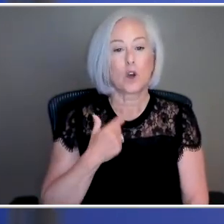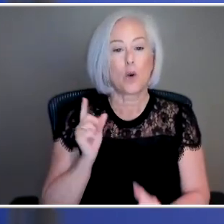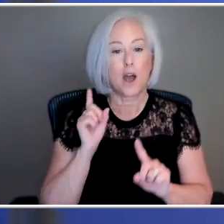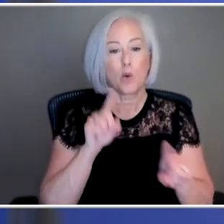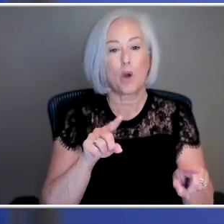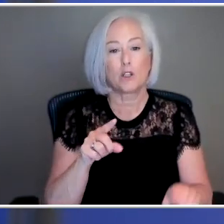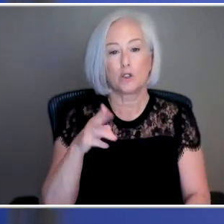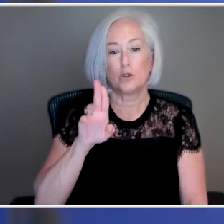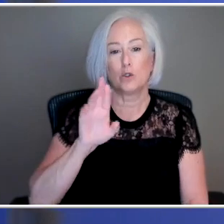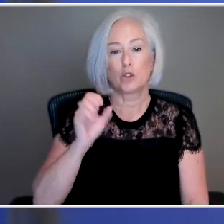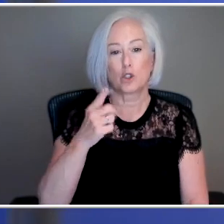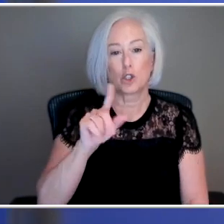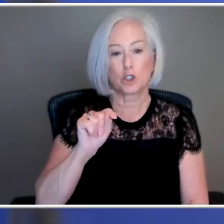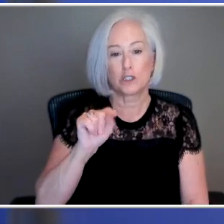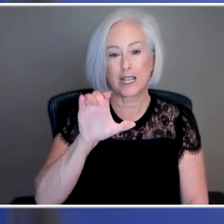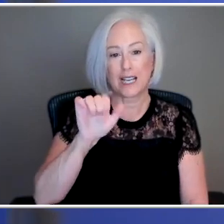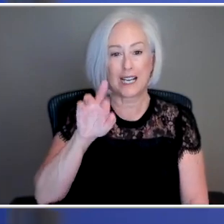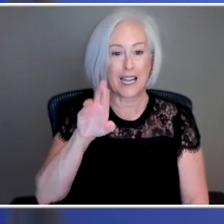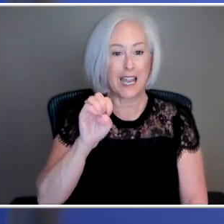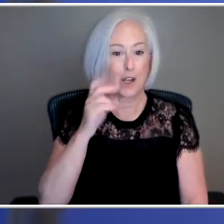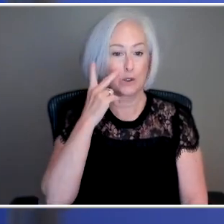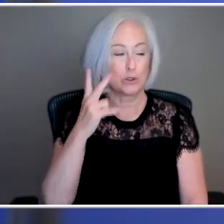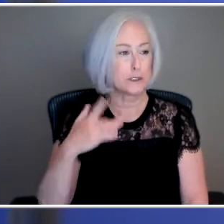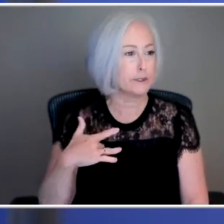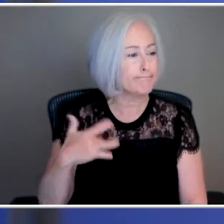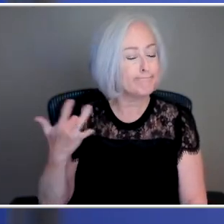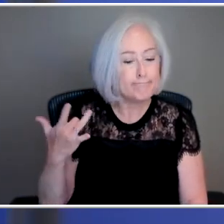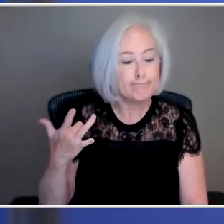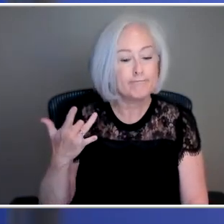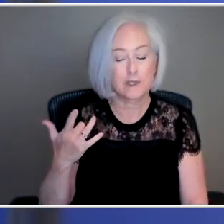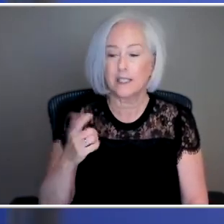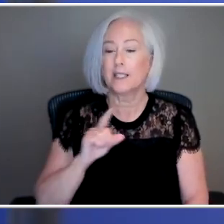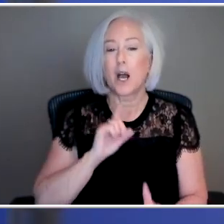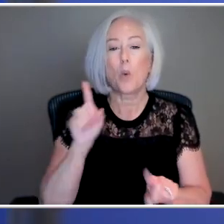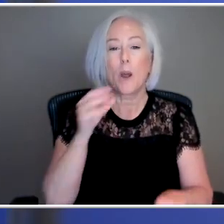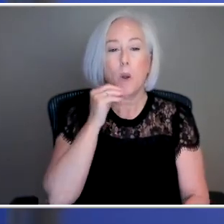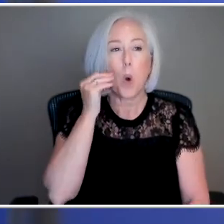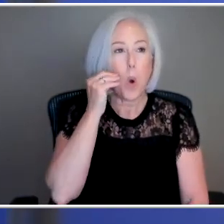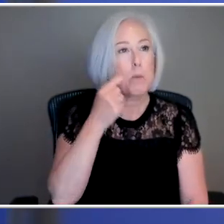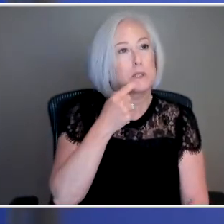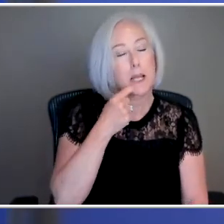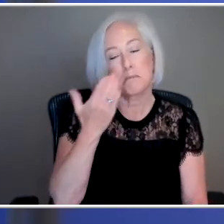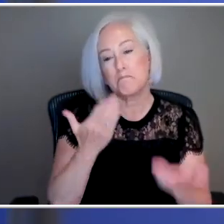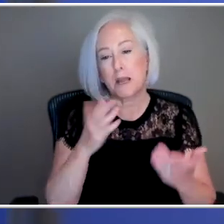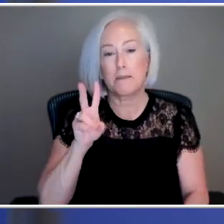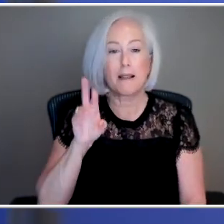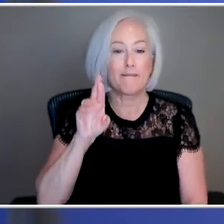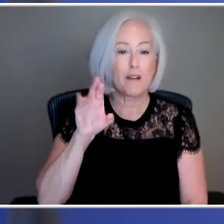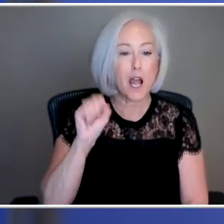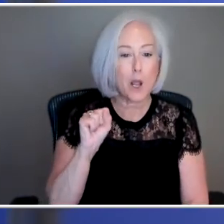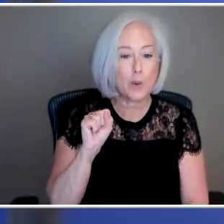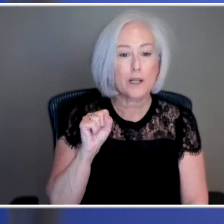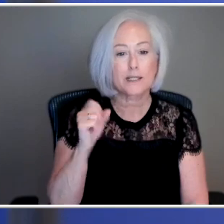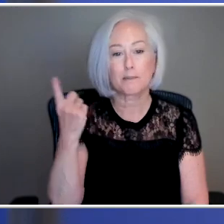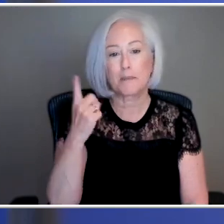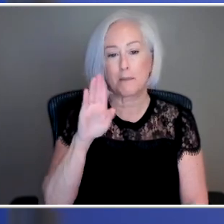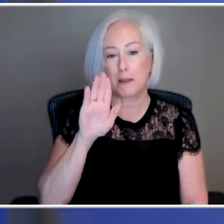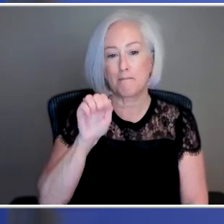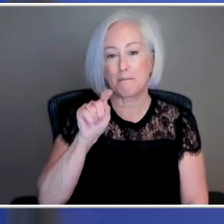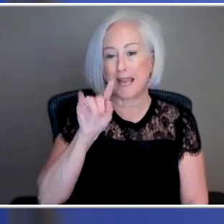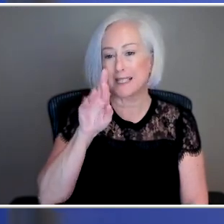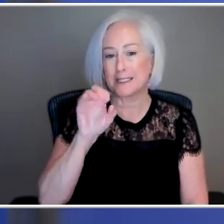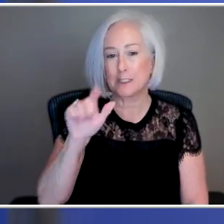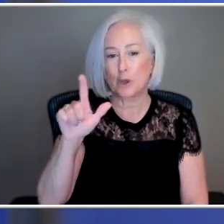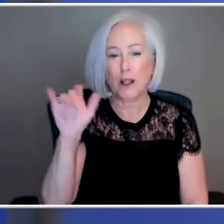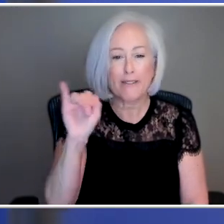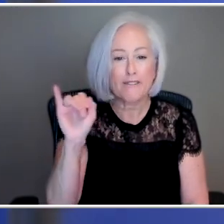what it could have been, sent me home, thinking oh, it could be a virus, something, bacterial. And they're